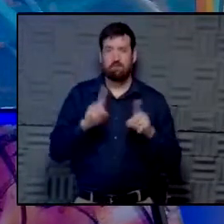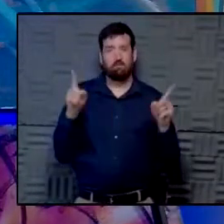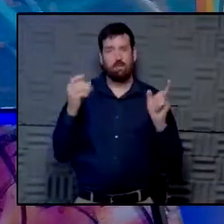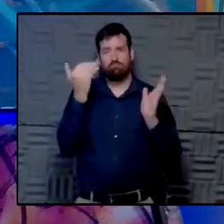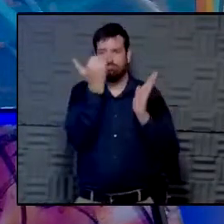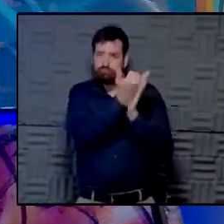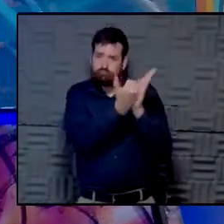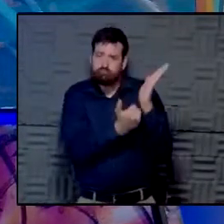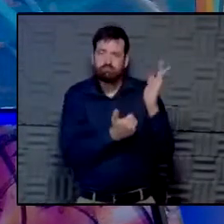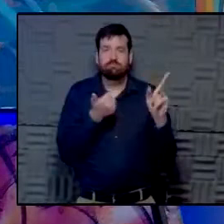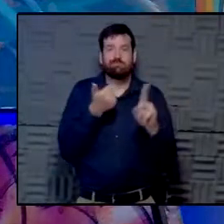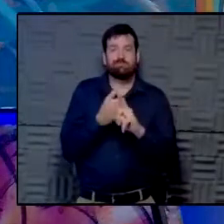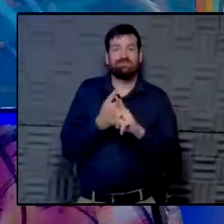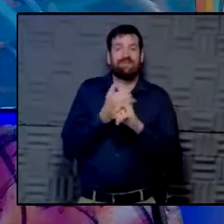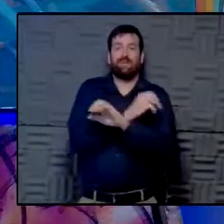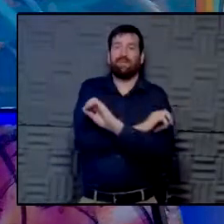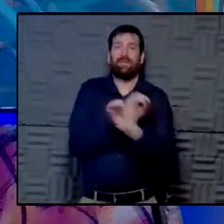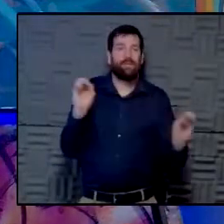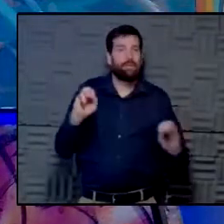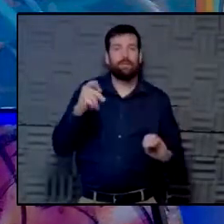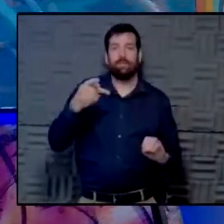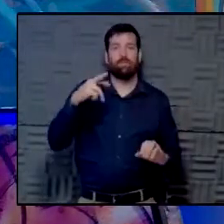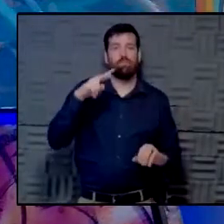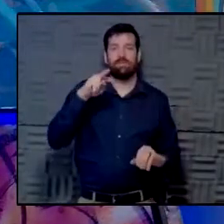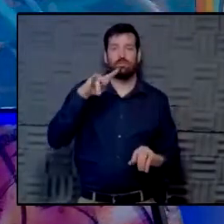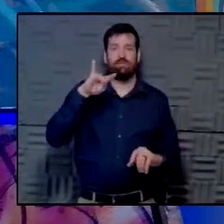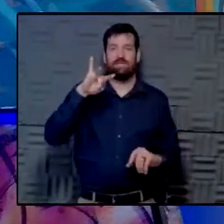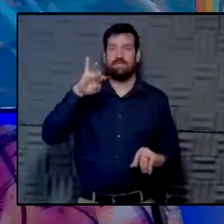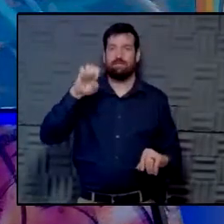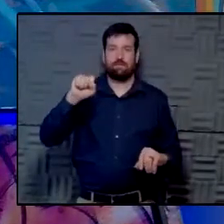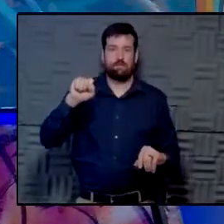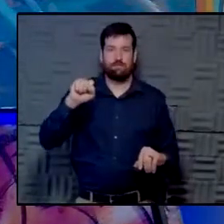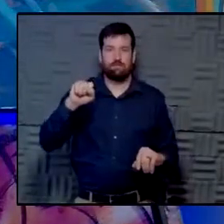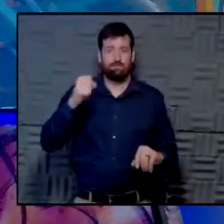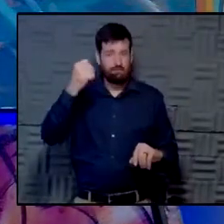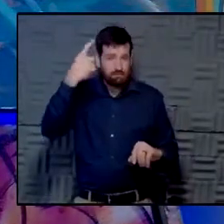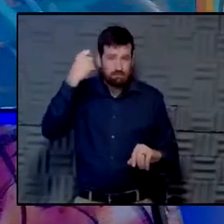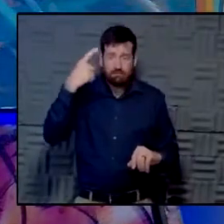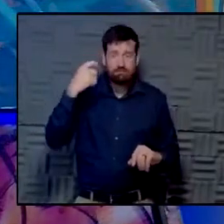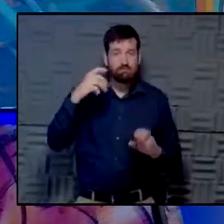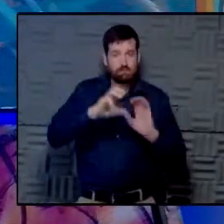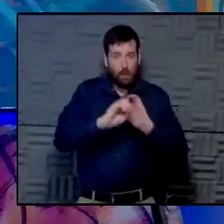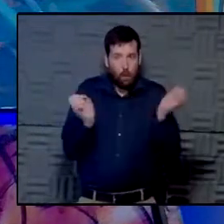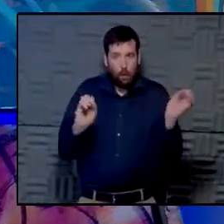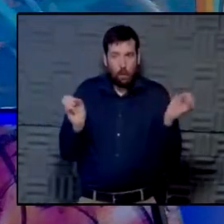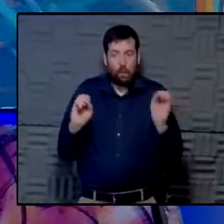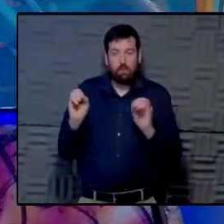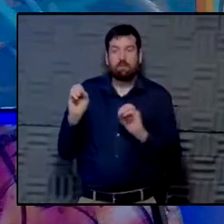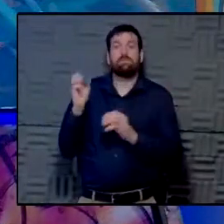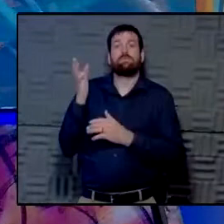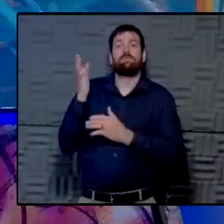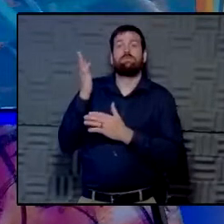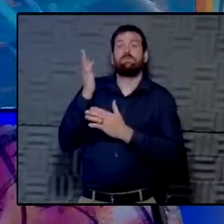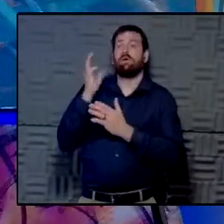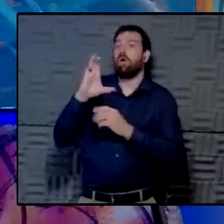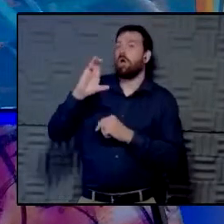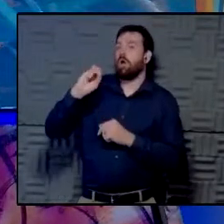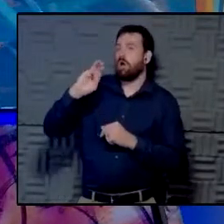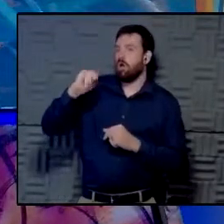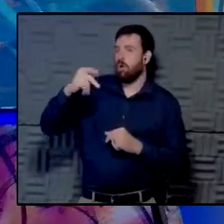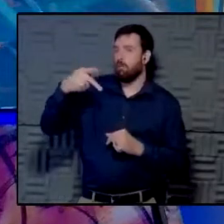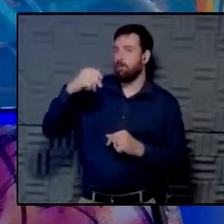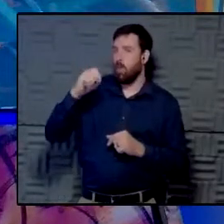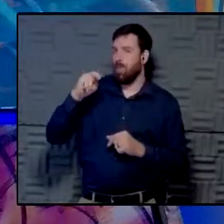state these are preservative-free vaccines. So I think just starting there and understanding that they're not there are components, but these are not